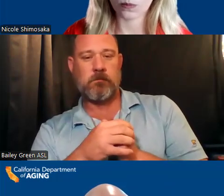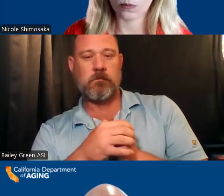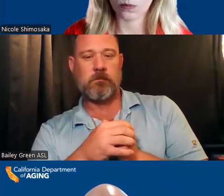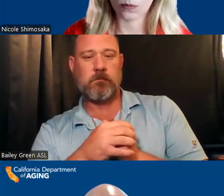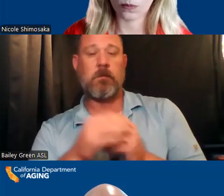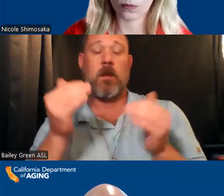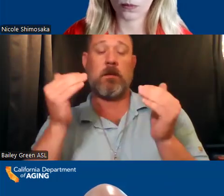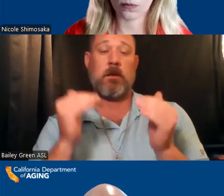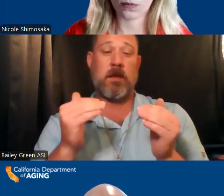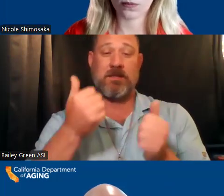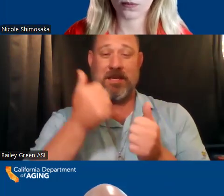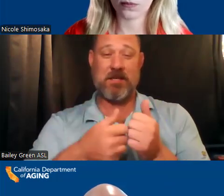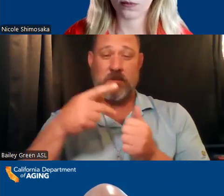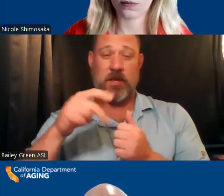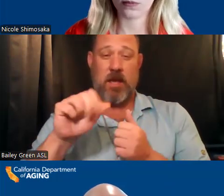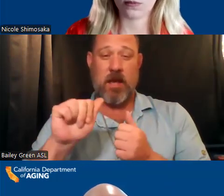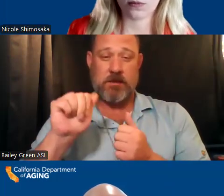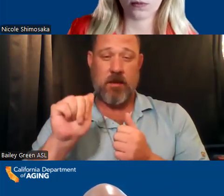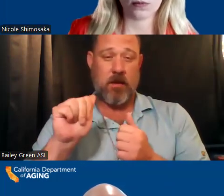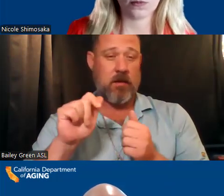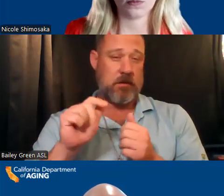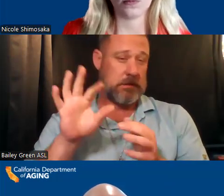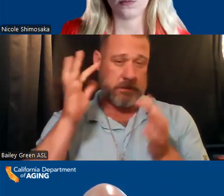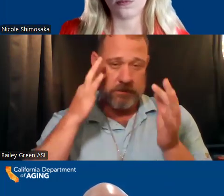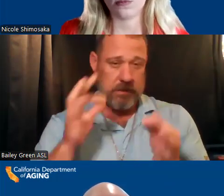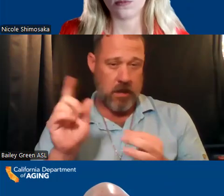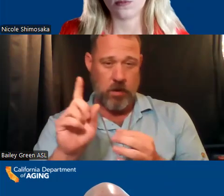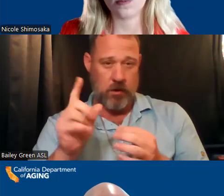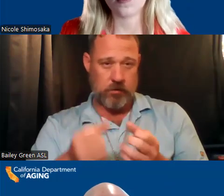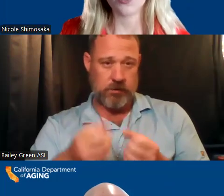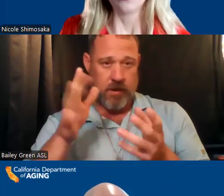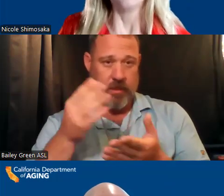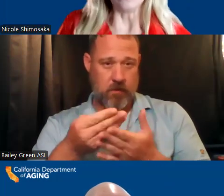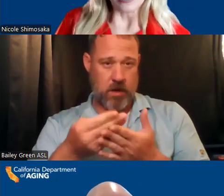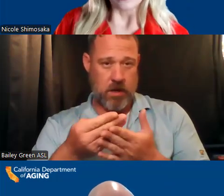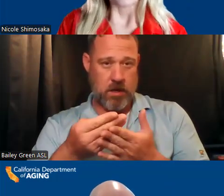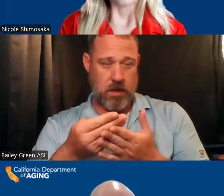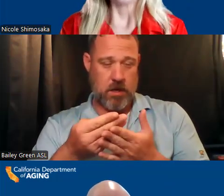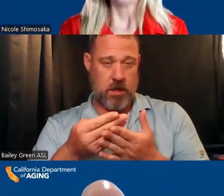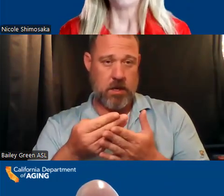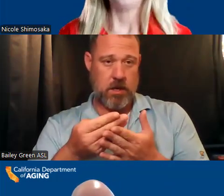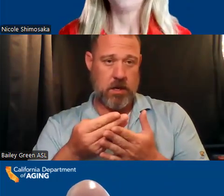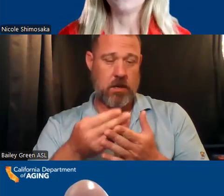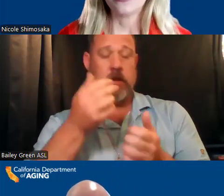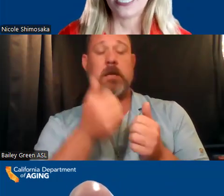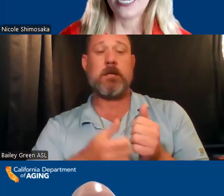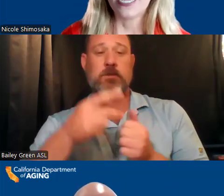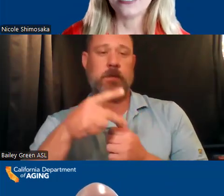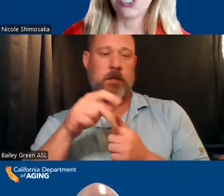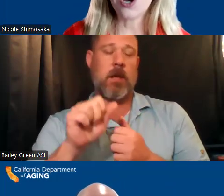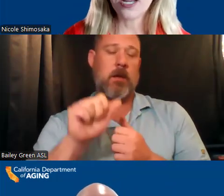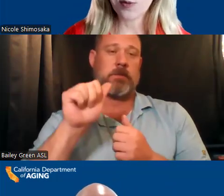Next question. Does each PSA get to decide what areas to spend their funds? Each PSA